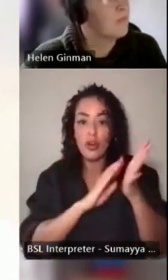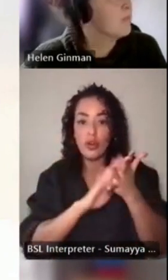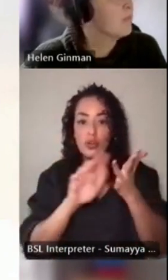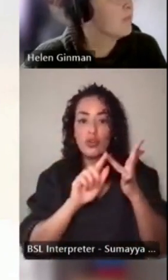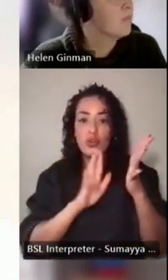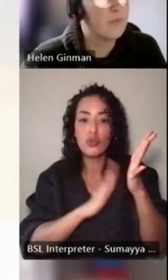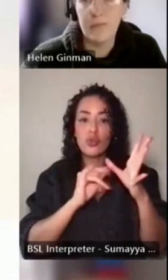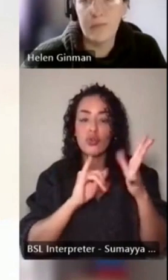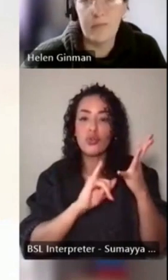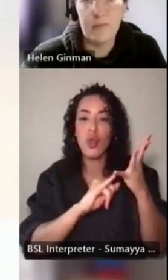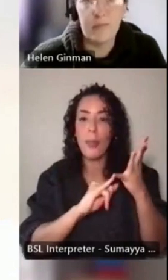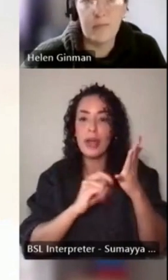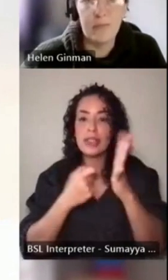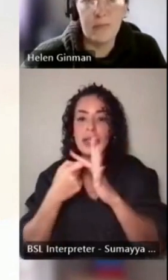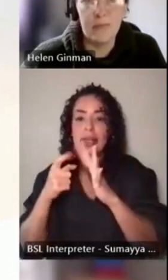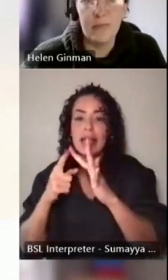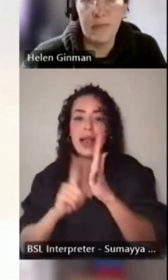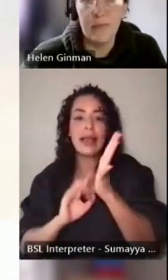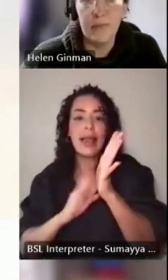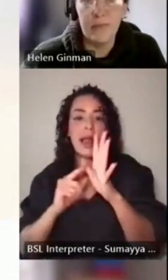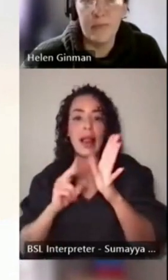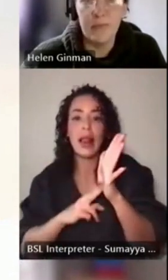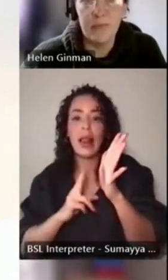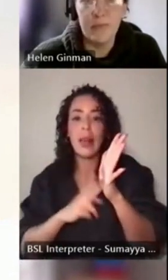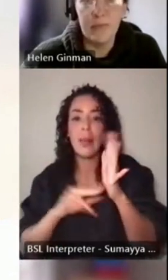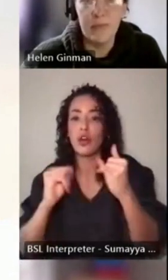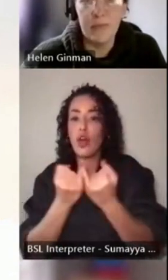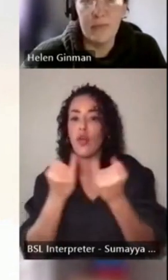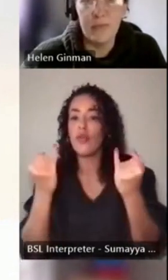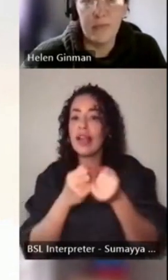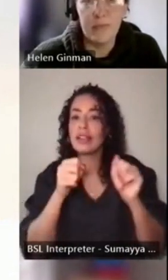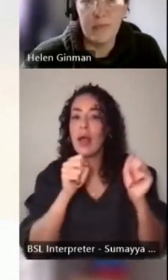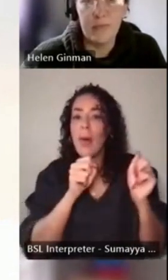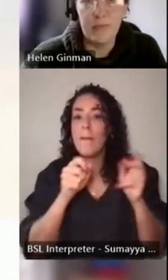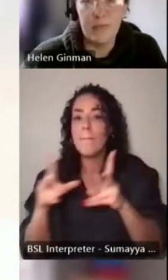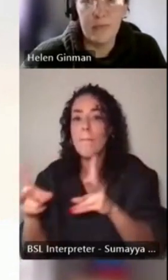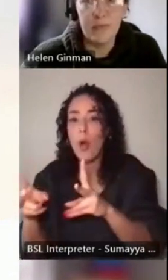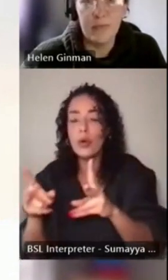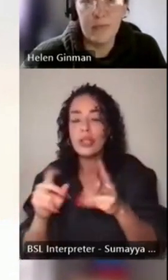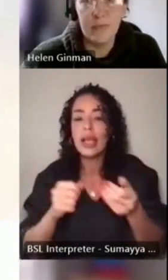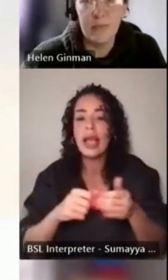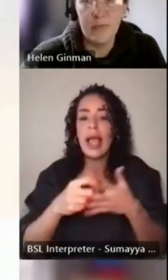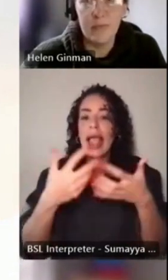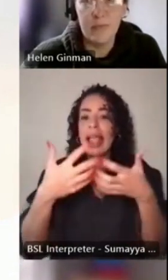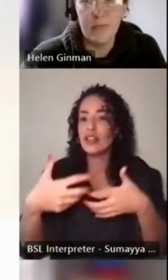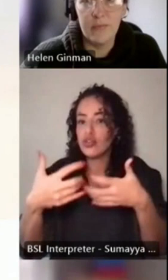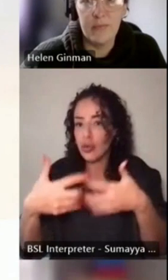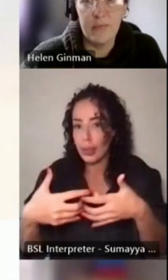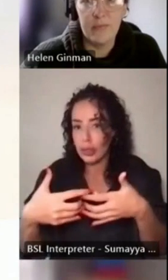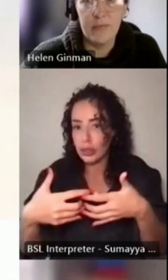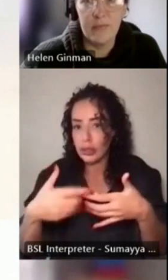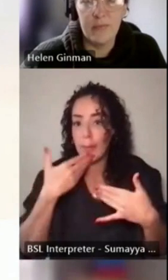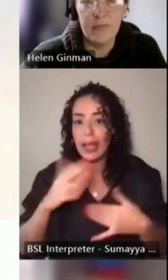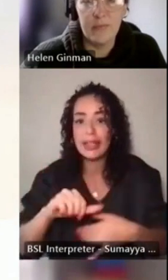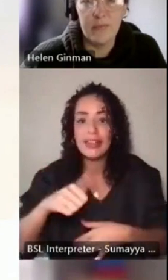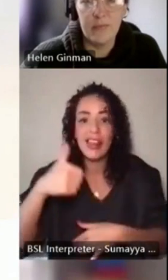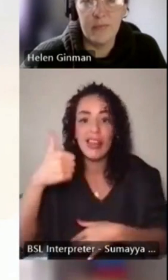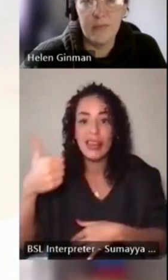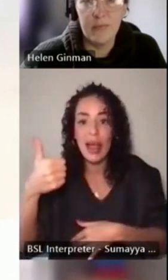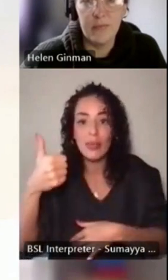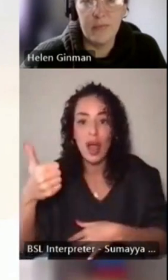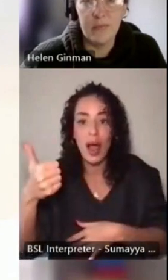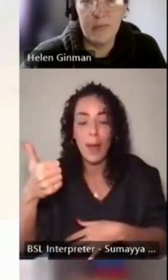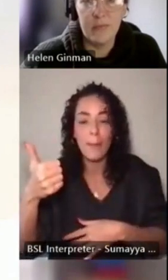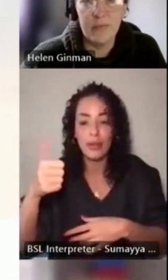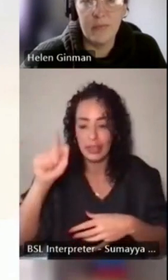Kilmann conflict mode instrument? That's a bit of a mouthful. Give me a thumbs up on the reactions